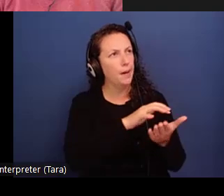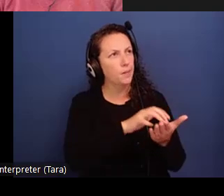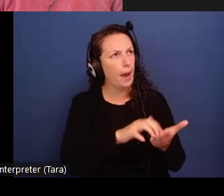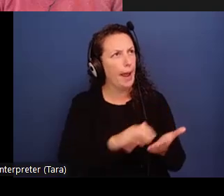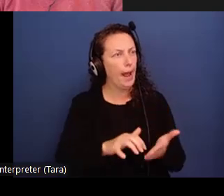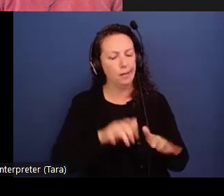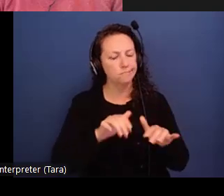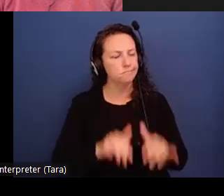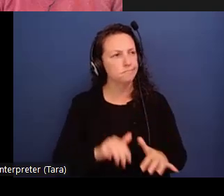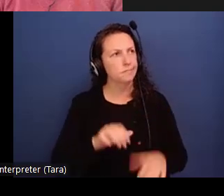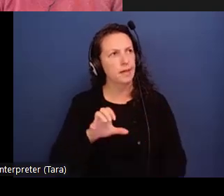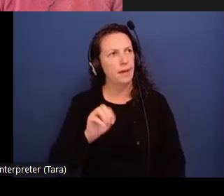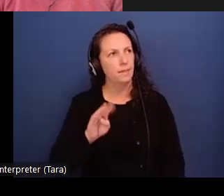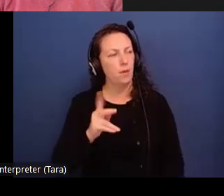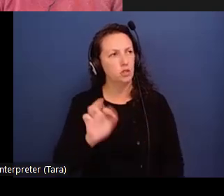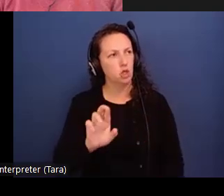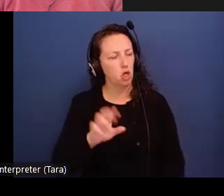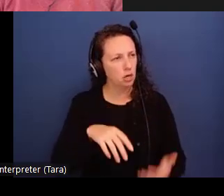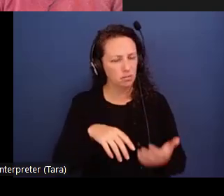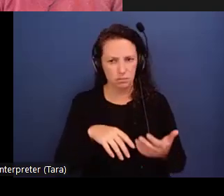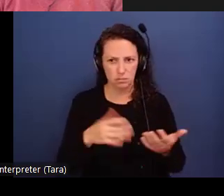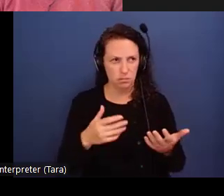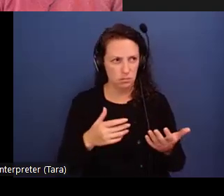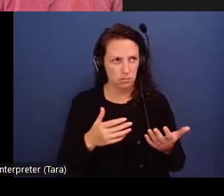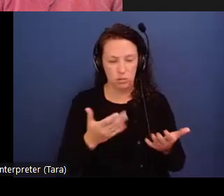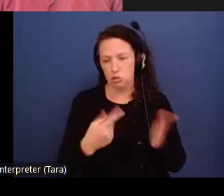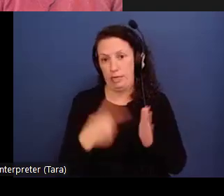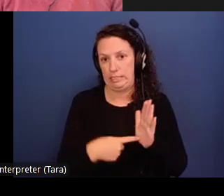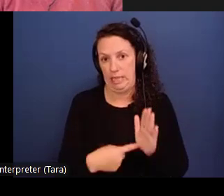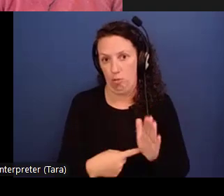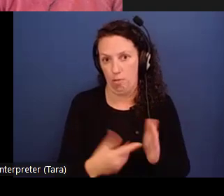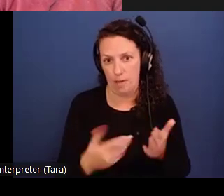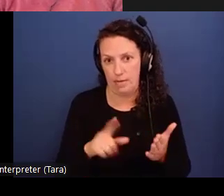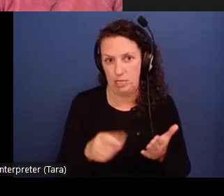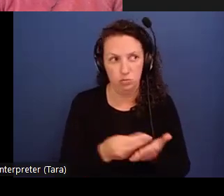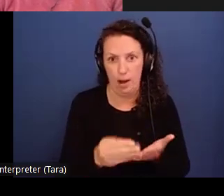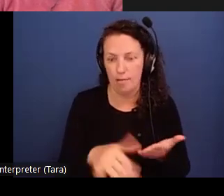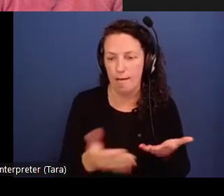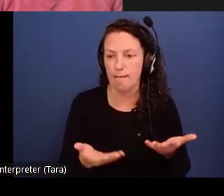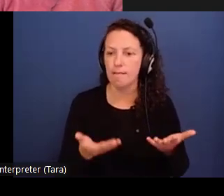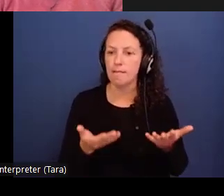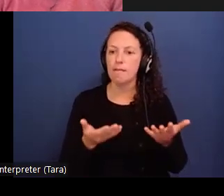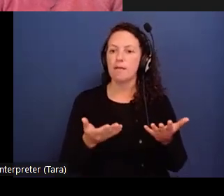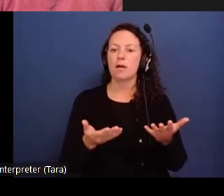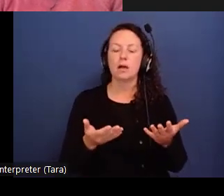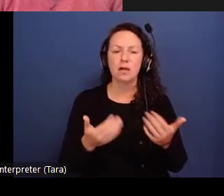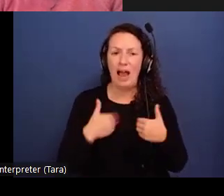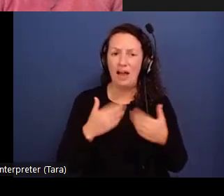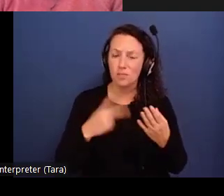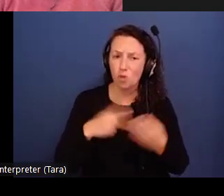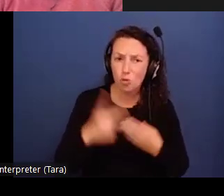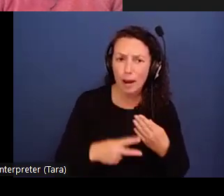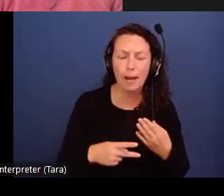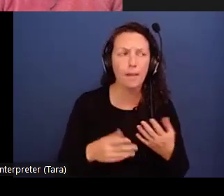braille embosser as an example. So I was just wondering, toward that end, are there any programs